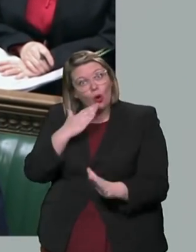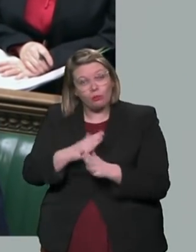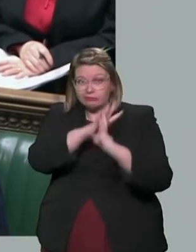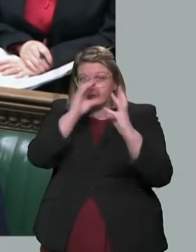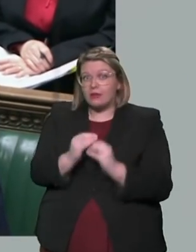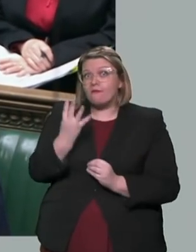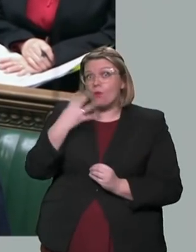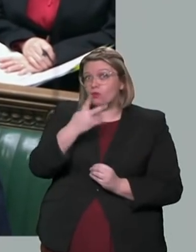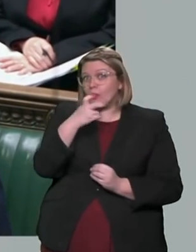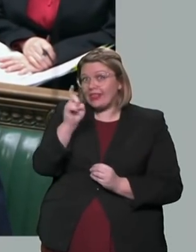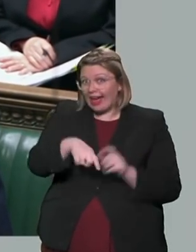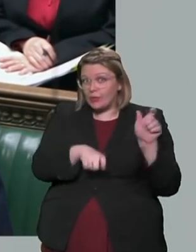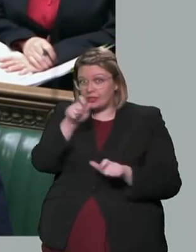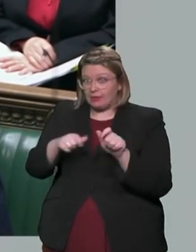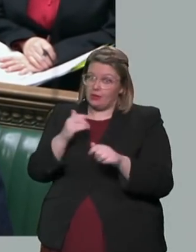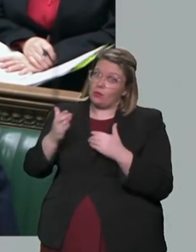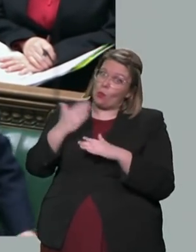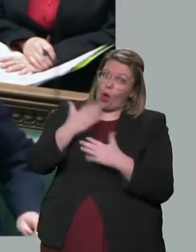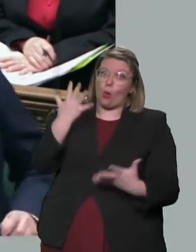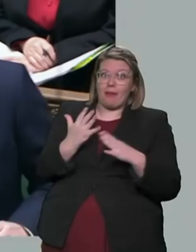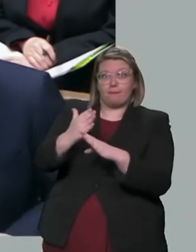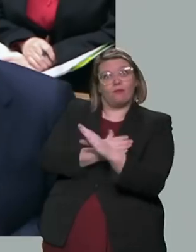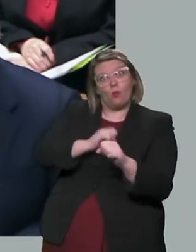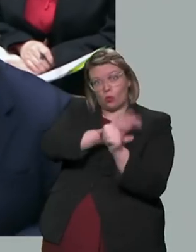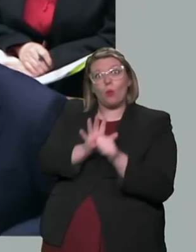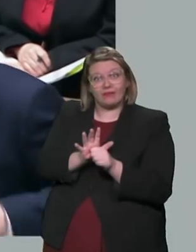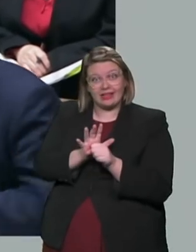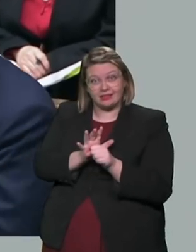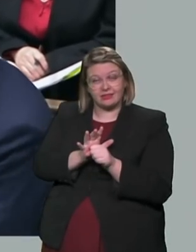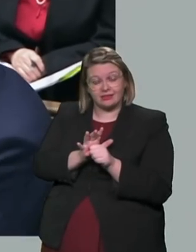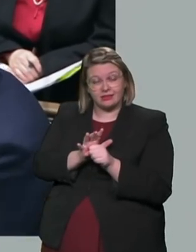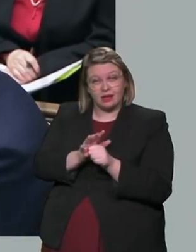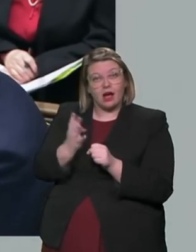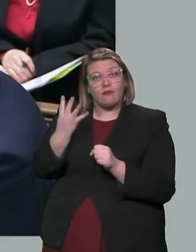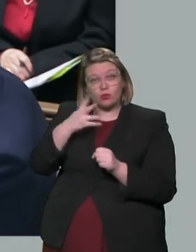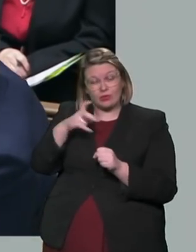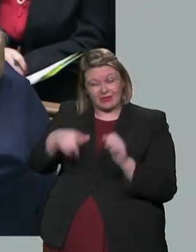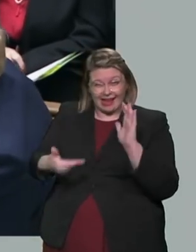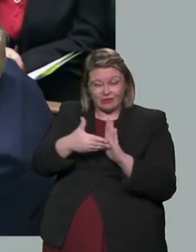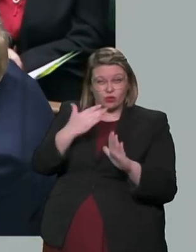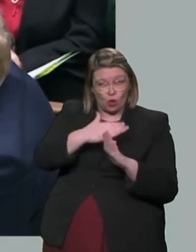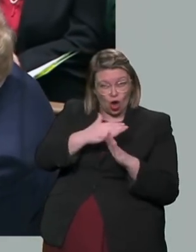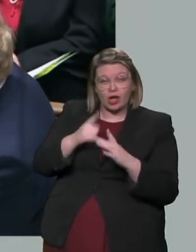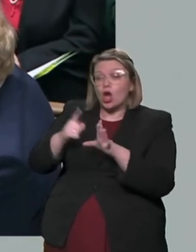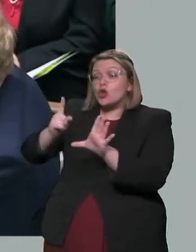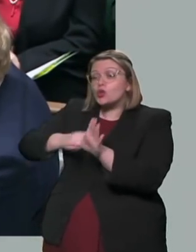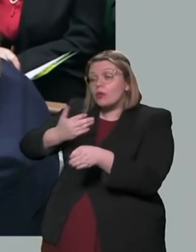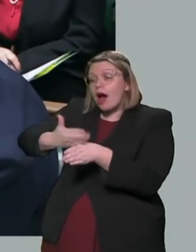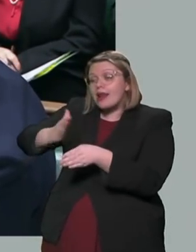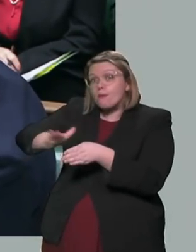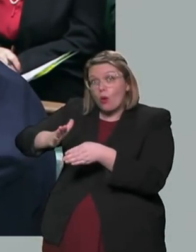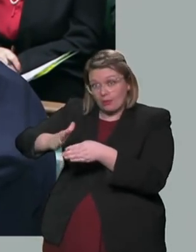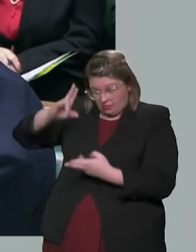420,000 more than there were before the pandemic began, Mr. Speaker. We have youth unemployment at a